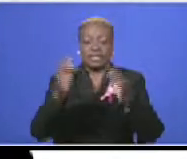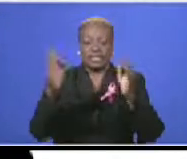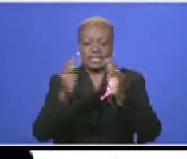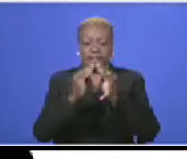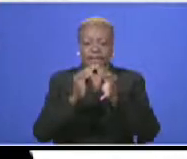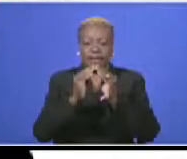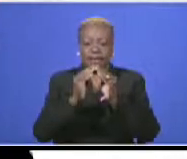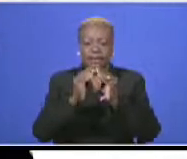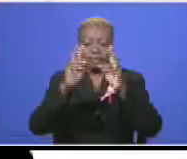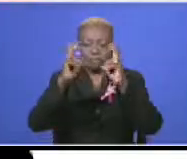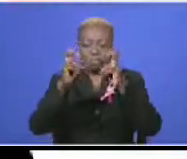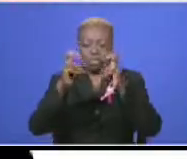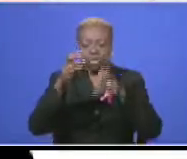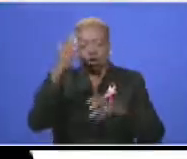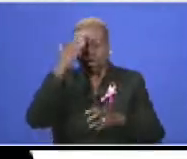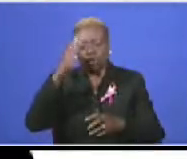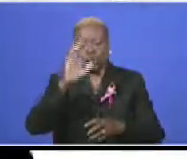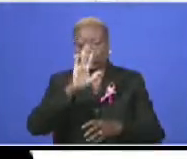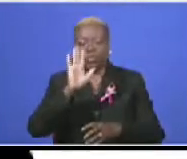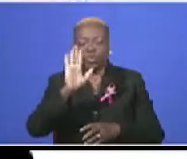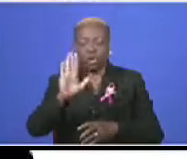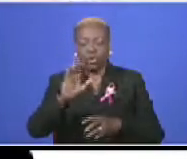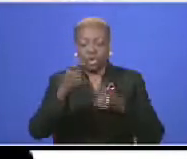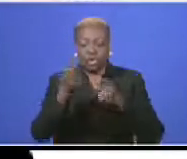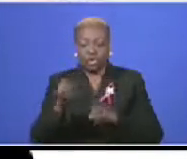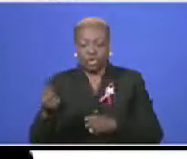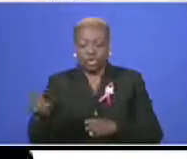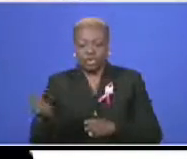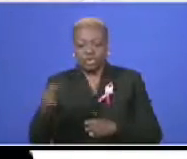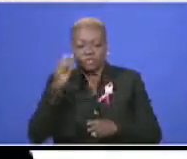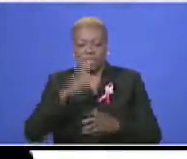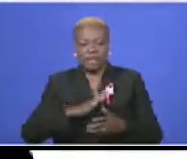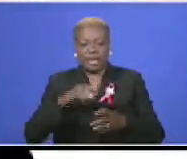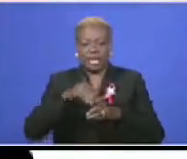Your Tools for the young women in the Bain and Grantstown constituency.